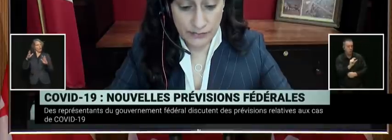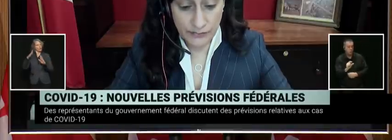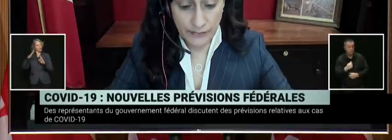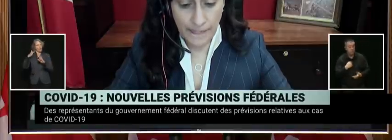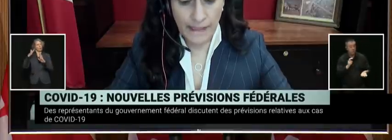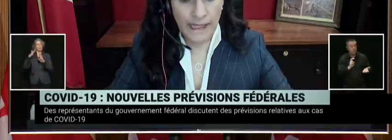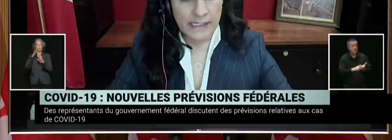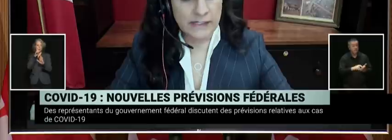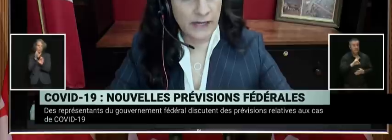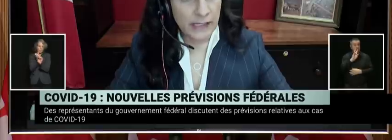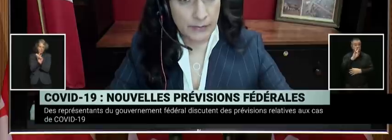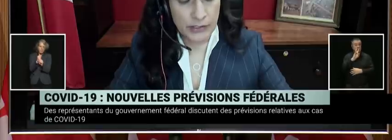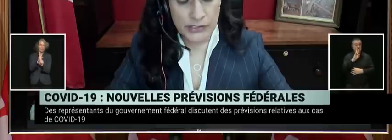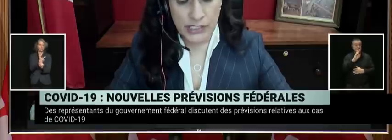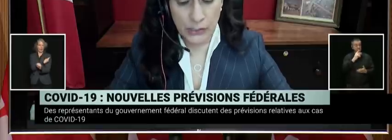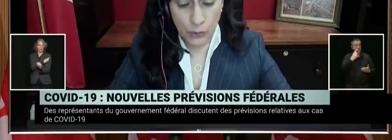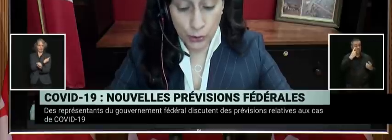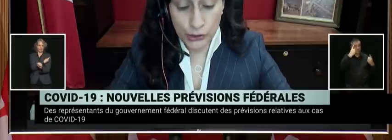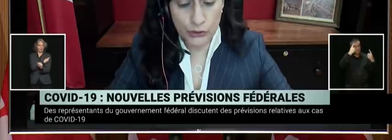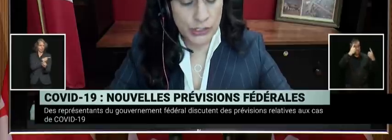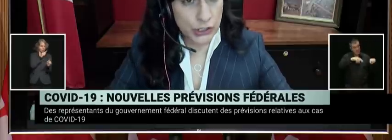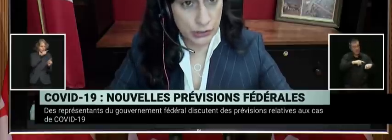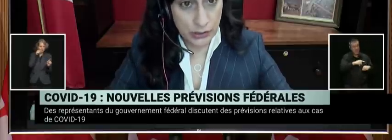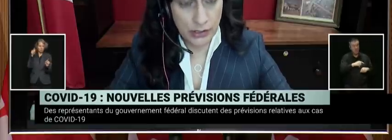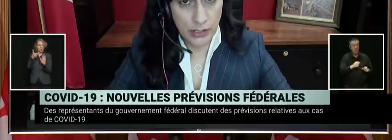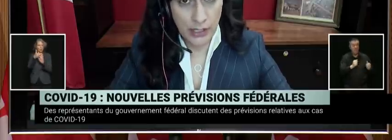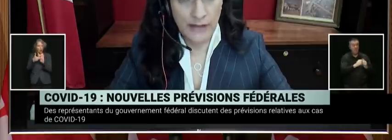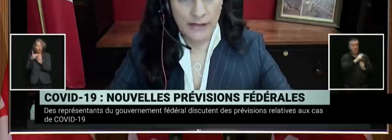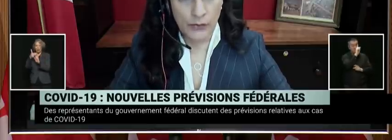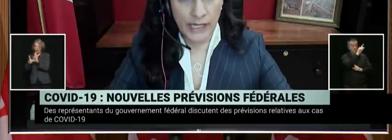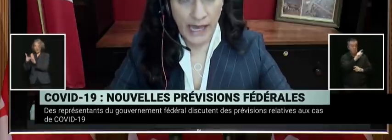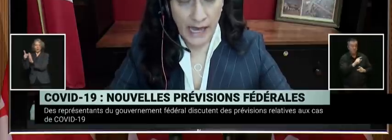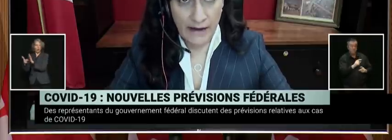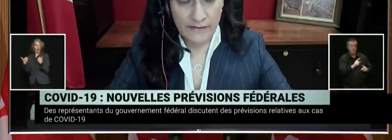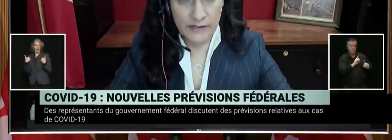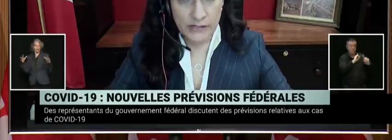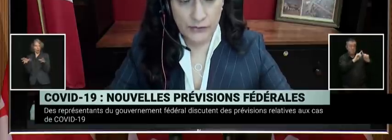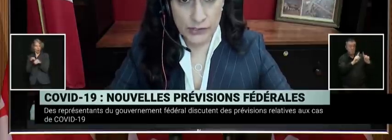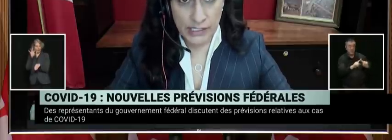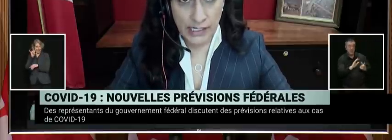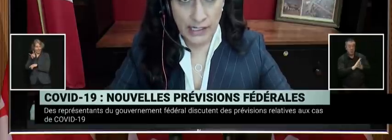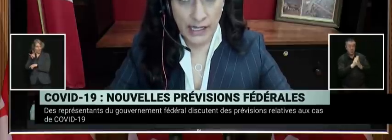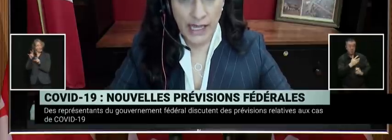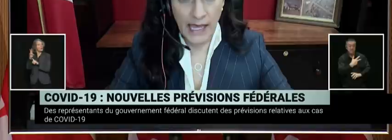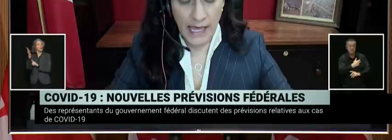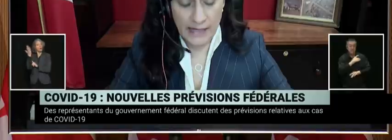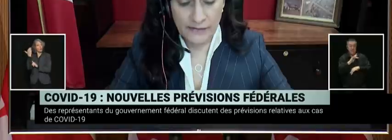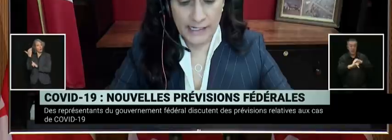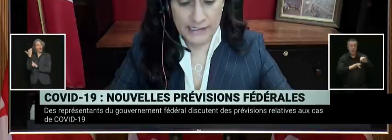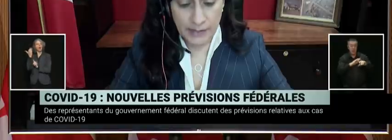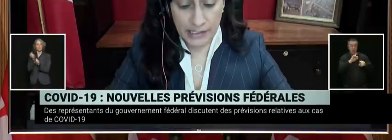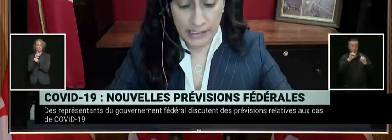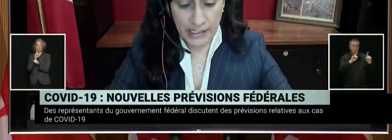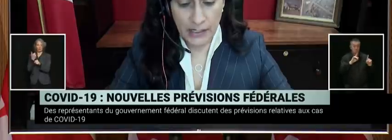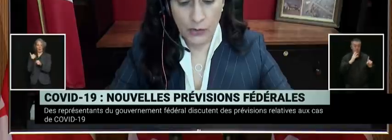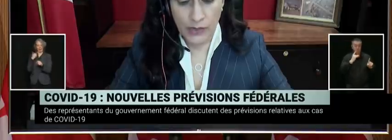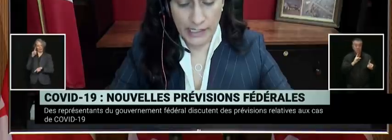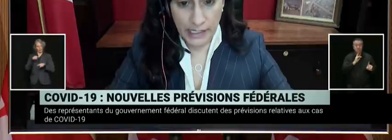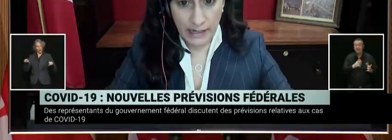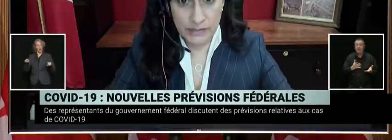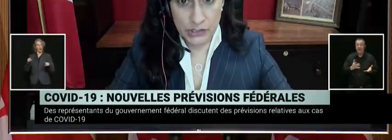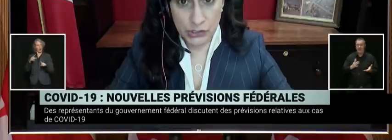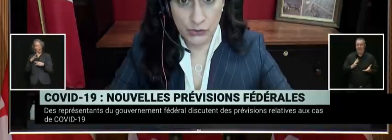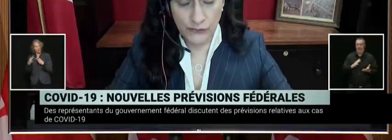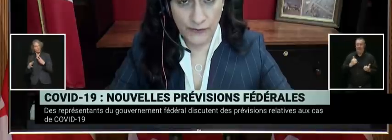manufacturers and developers in order to ensure that we have diversity and flexibility when